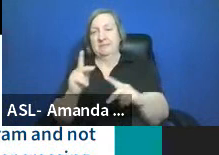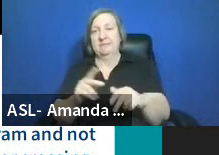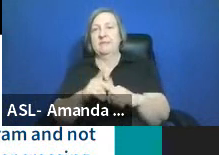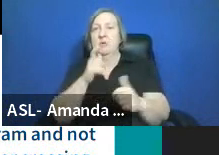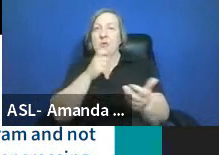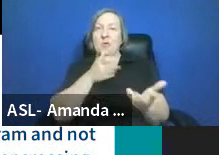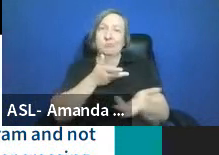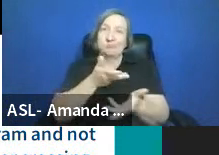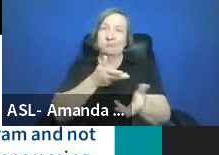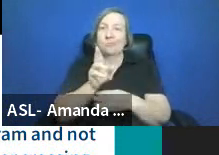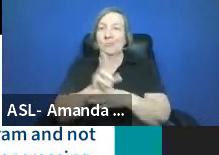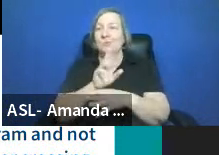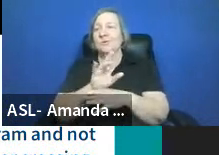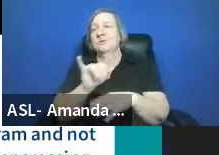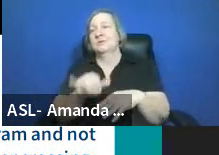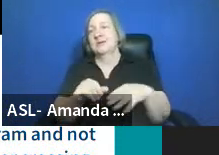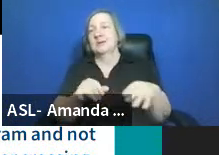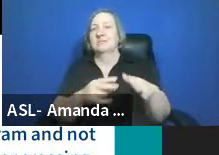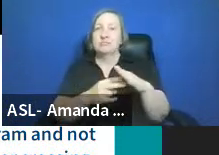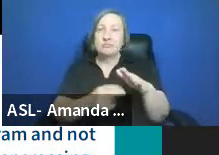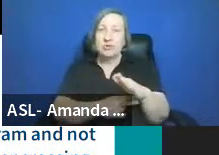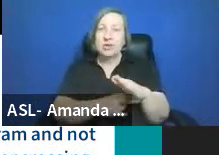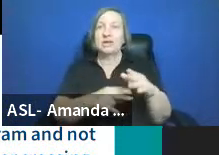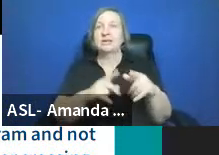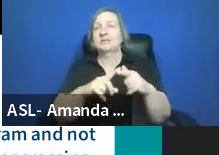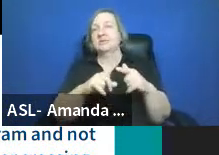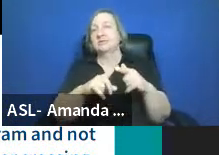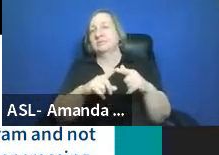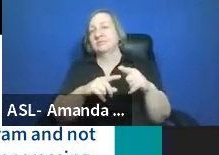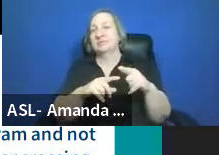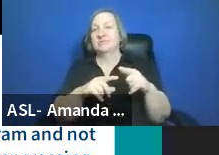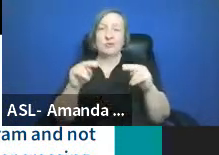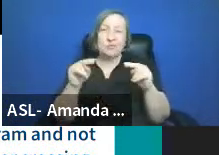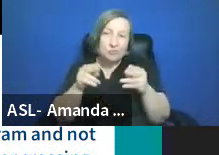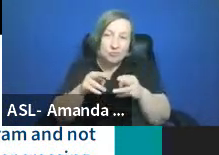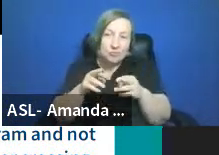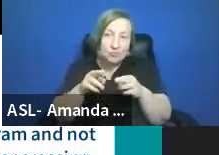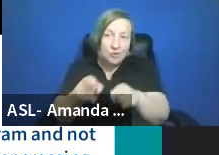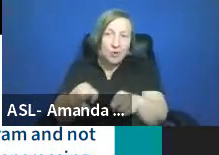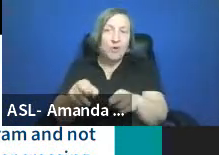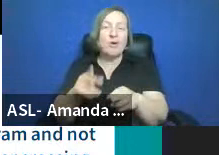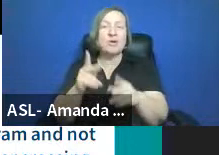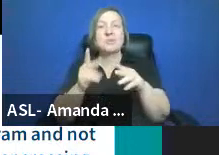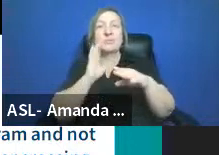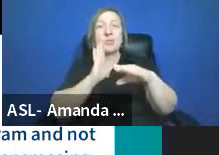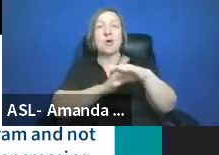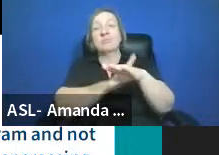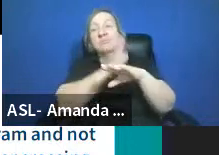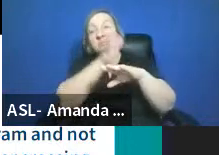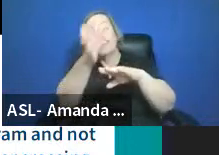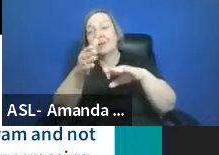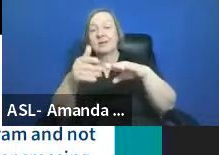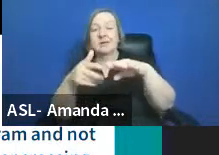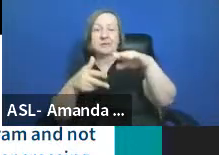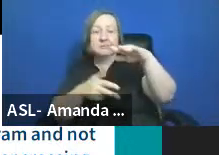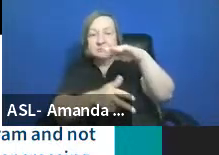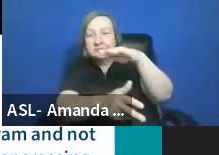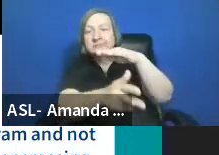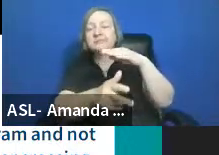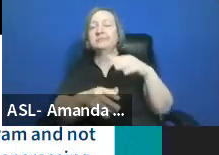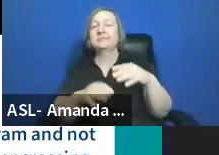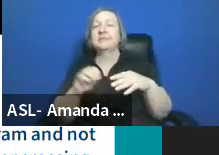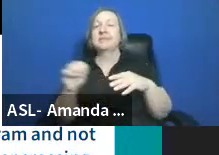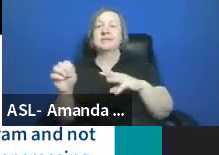interacting with the structures. People will be passing under it, passing on top of it, east-west connections as well